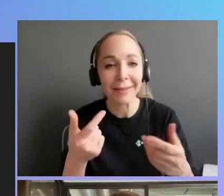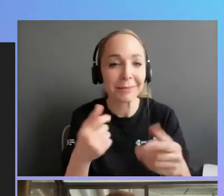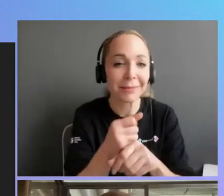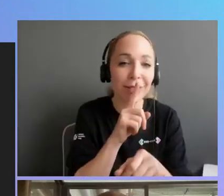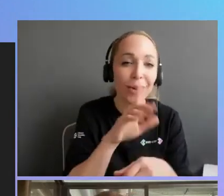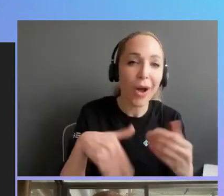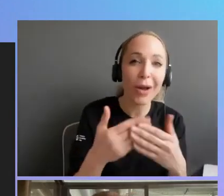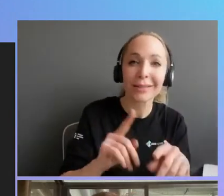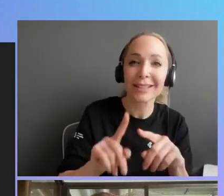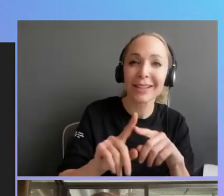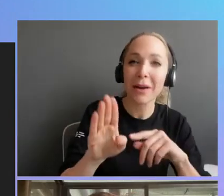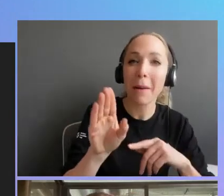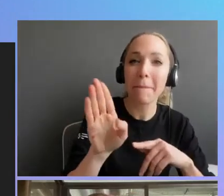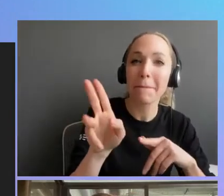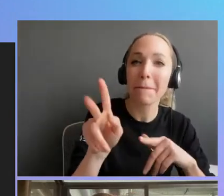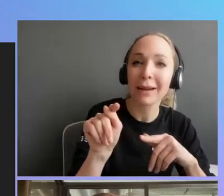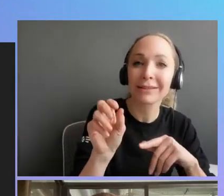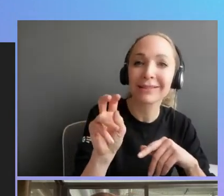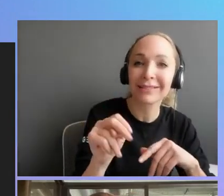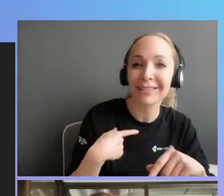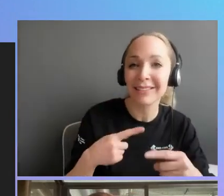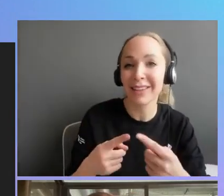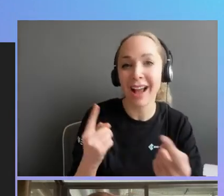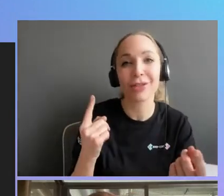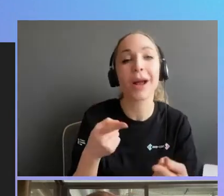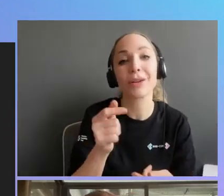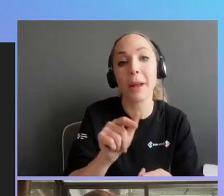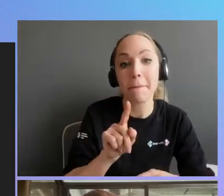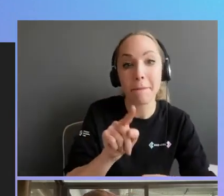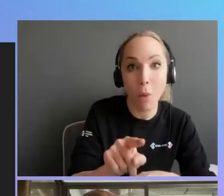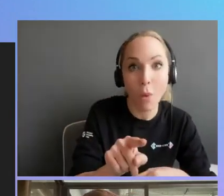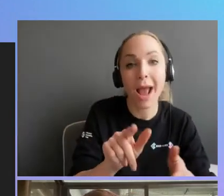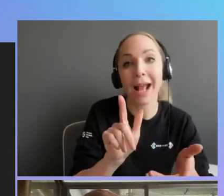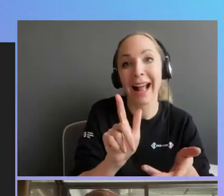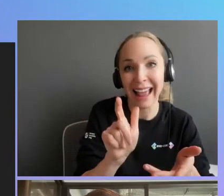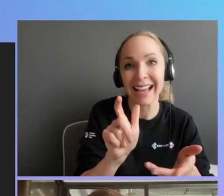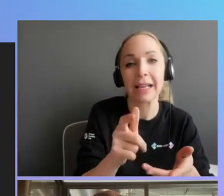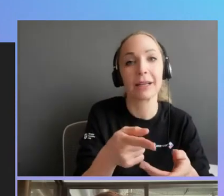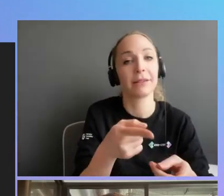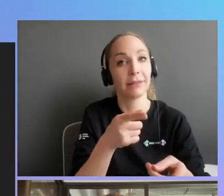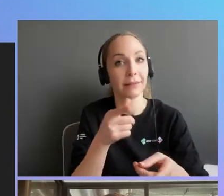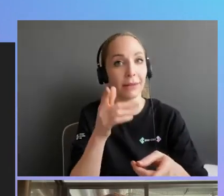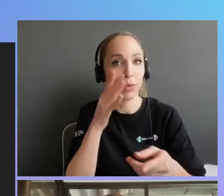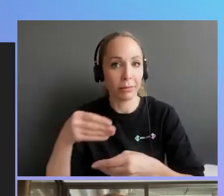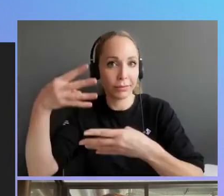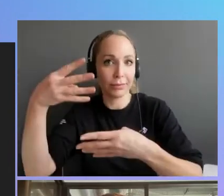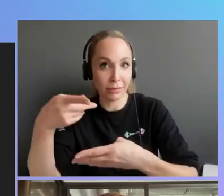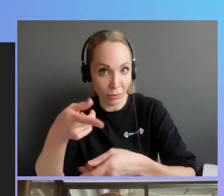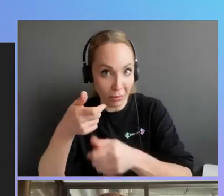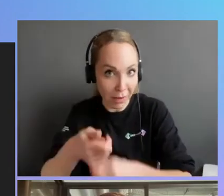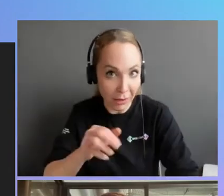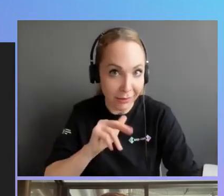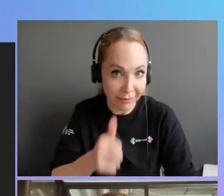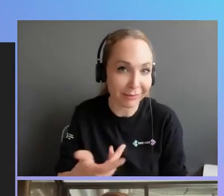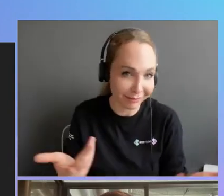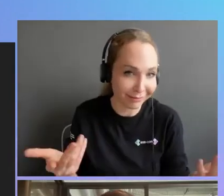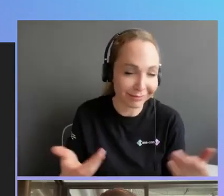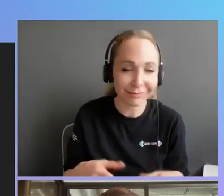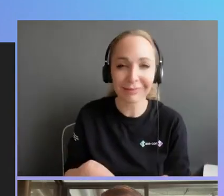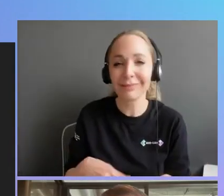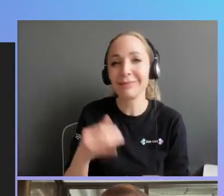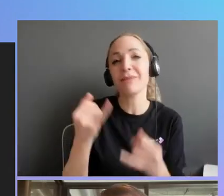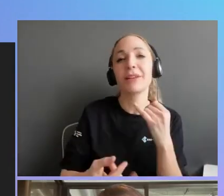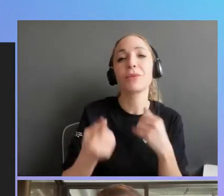enough contrast. Just point and click at them, and then you'll see if you're compliant. The final thing I want to cover today is